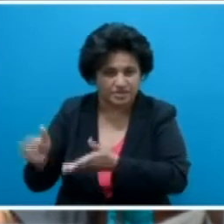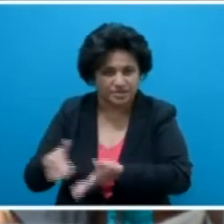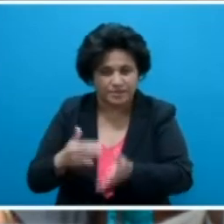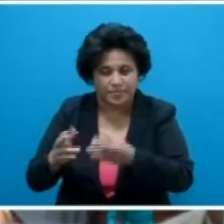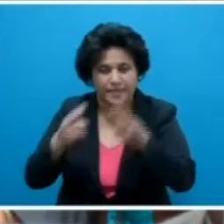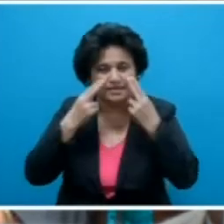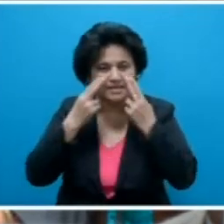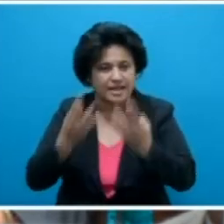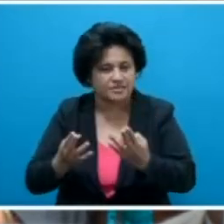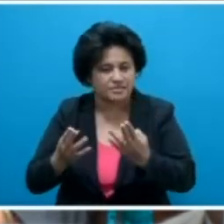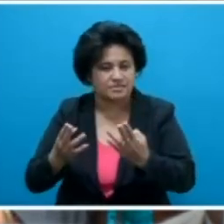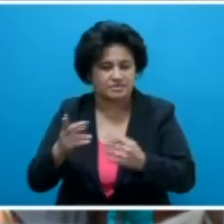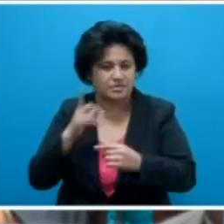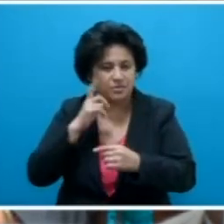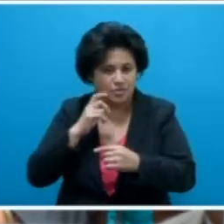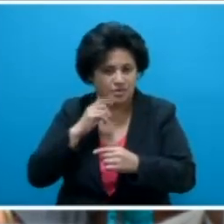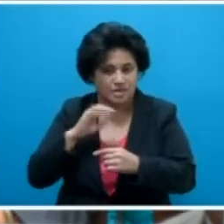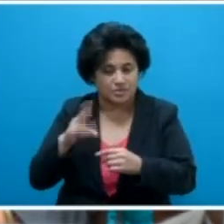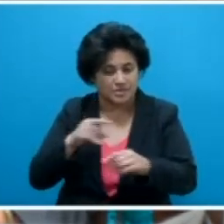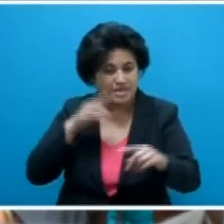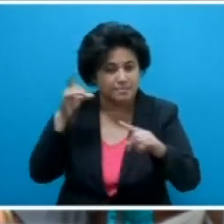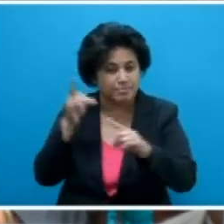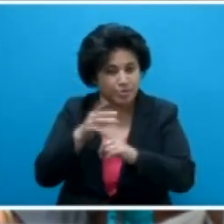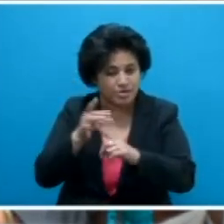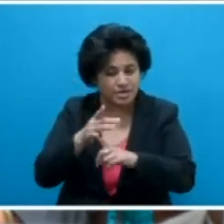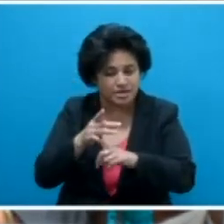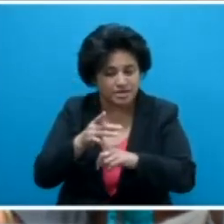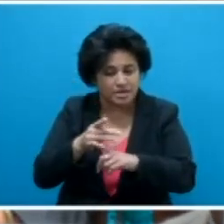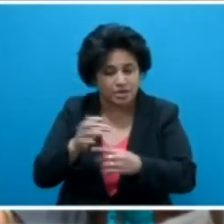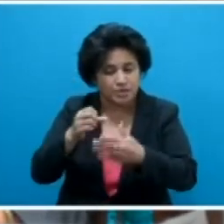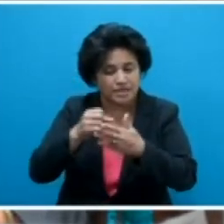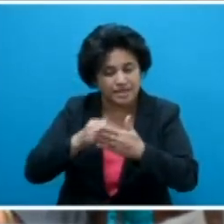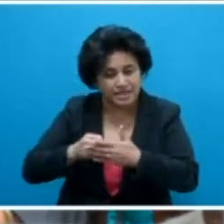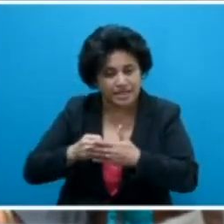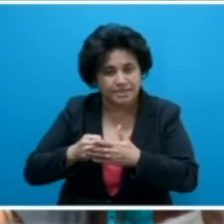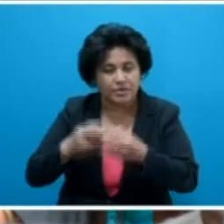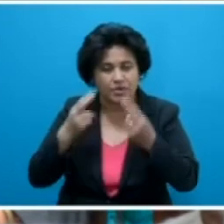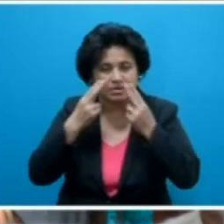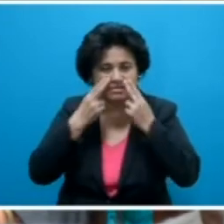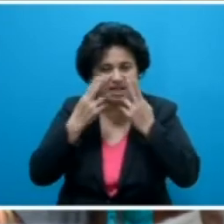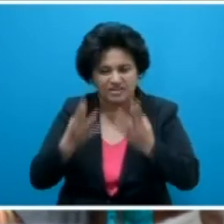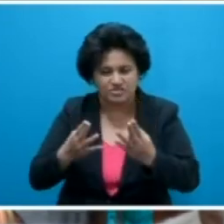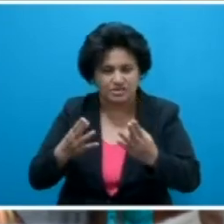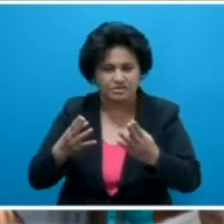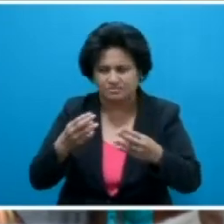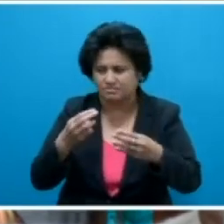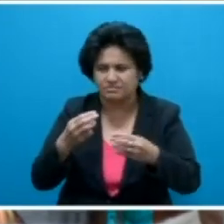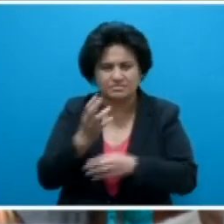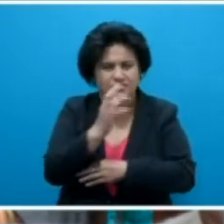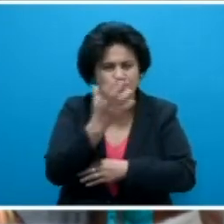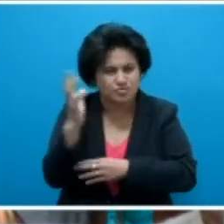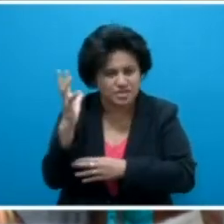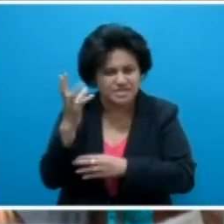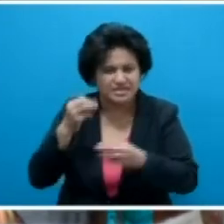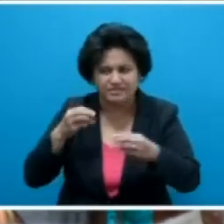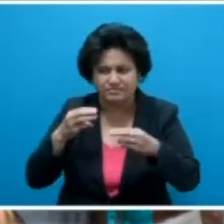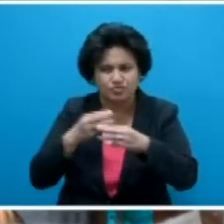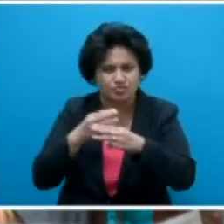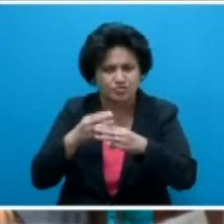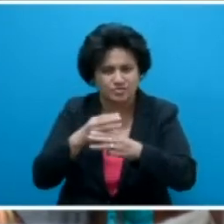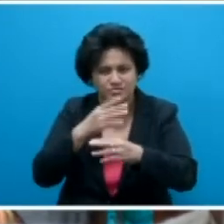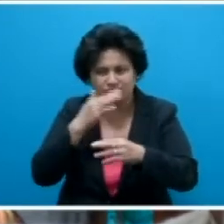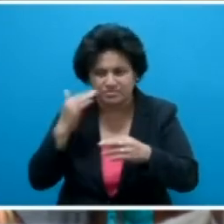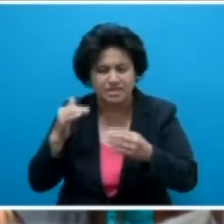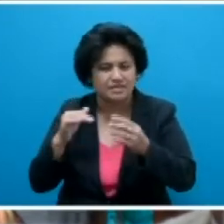we replenish the native species like dakua, vesi, yaka, among many others. And I'm happy to